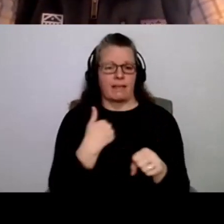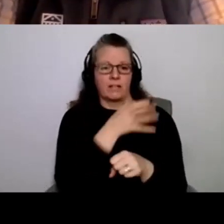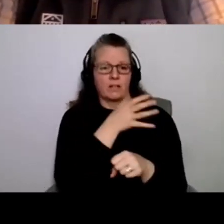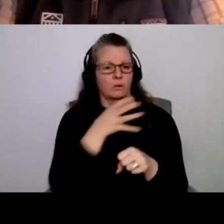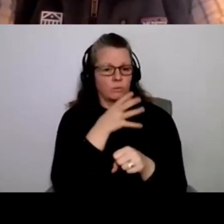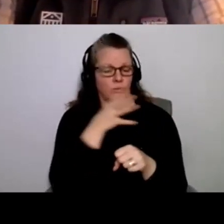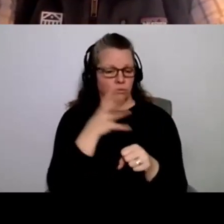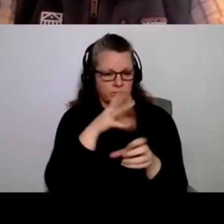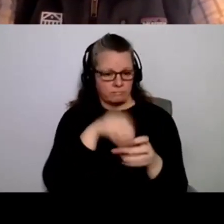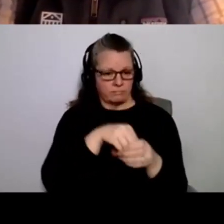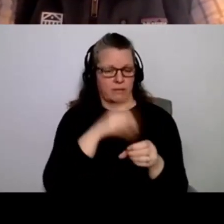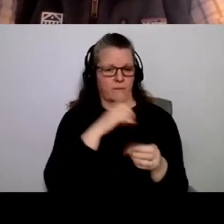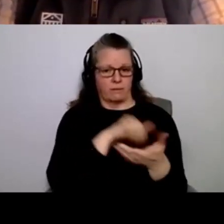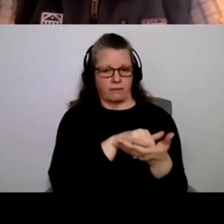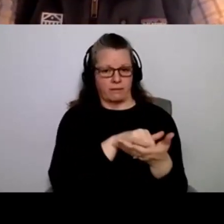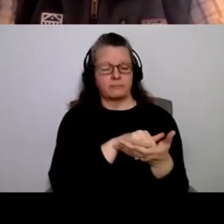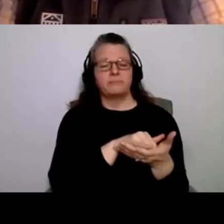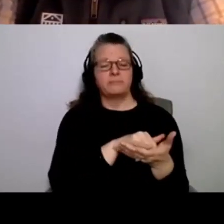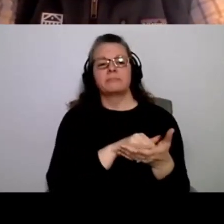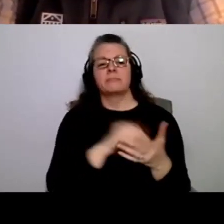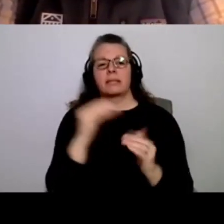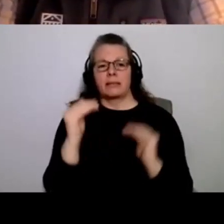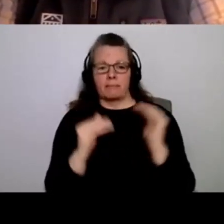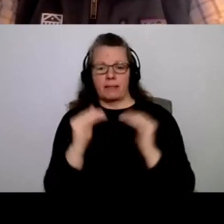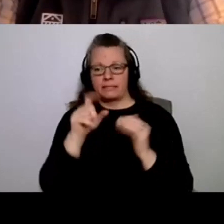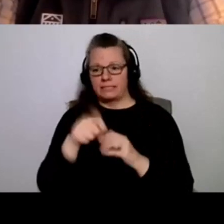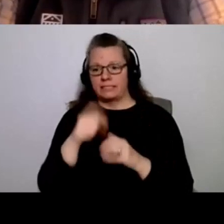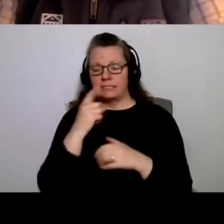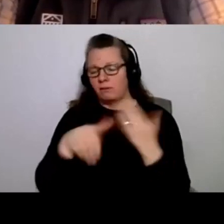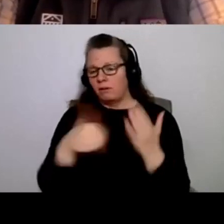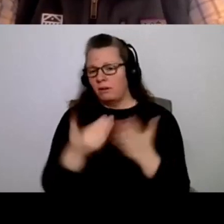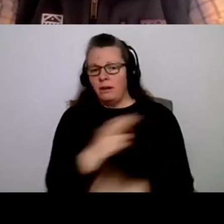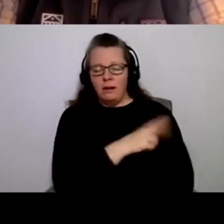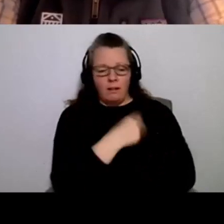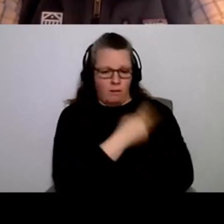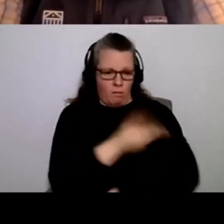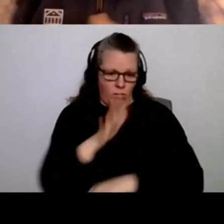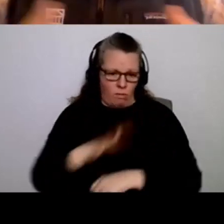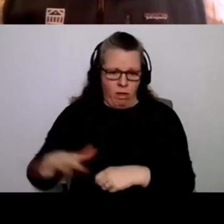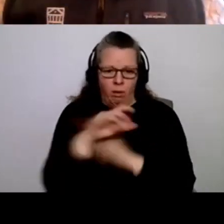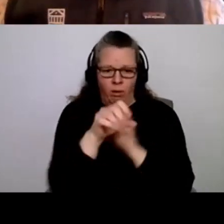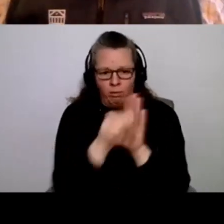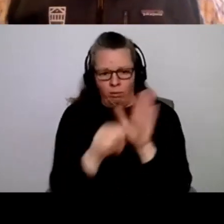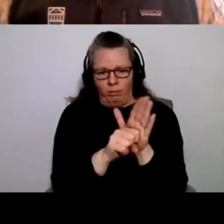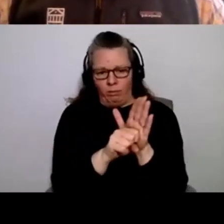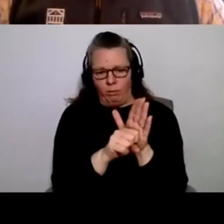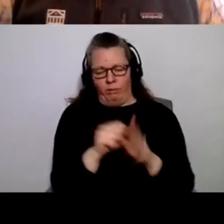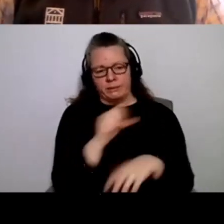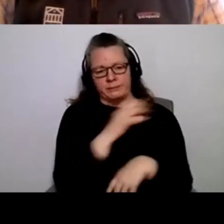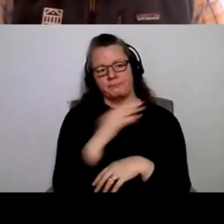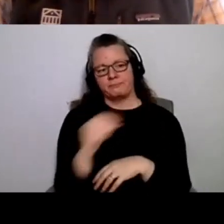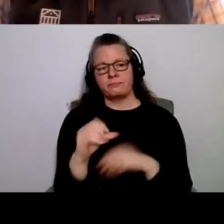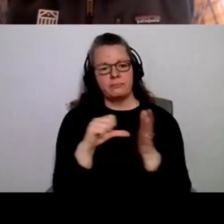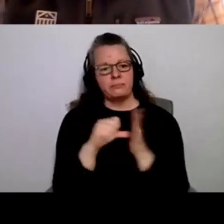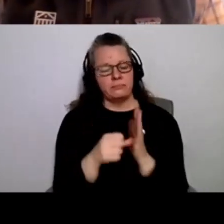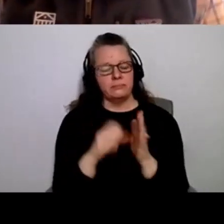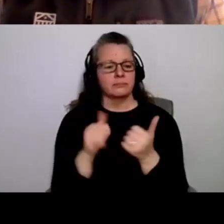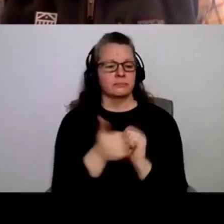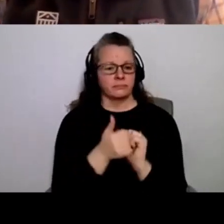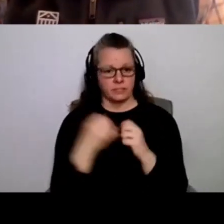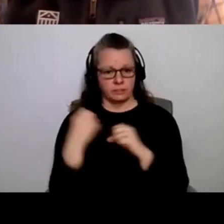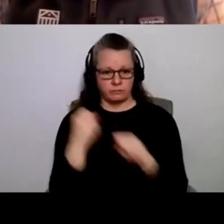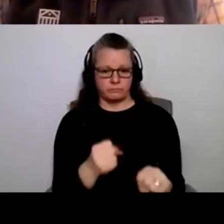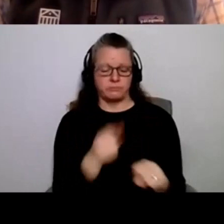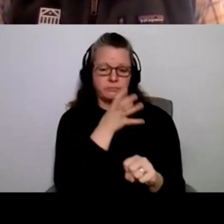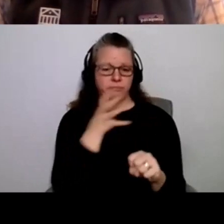that we're making sure that it balances the needs of all the hospitals around the state, and expressly reflects the strong rural voice and priorities